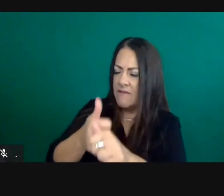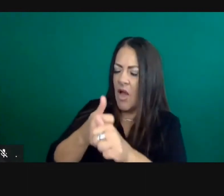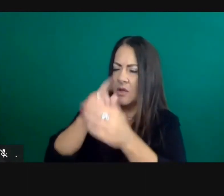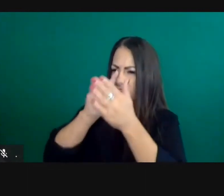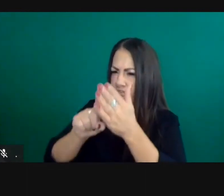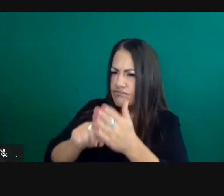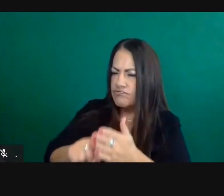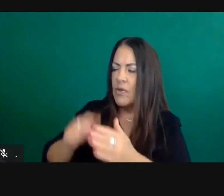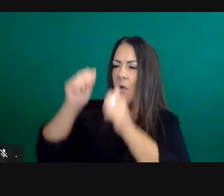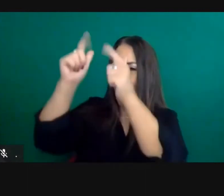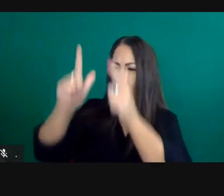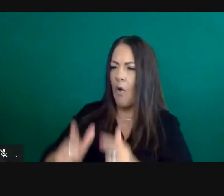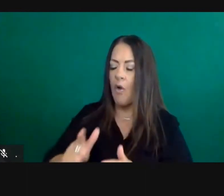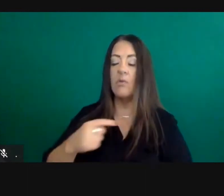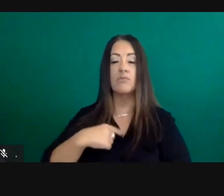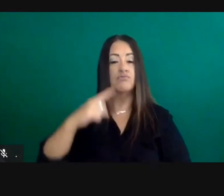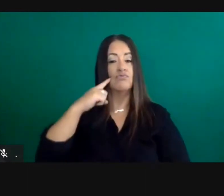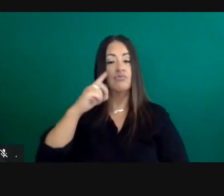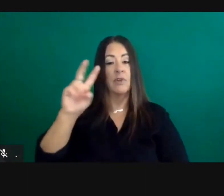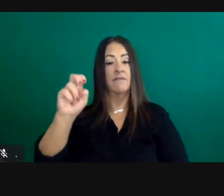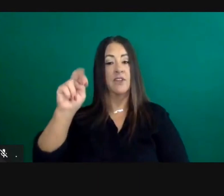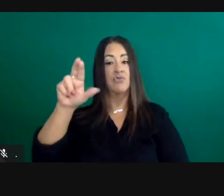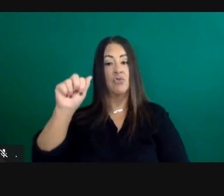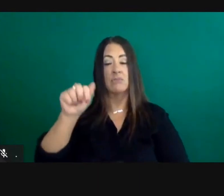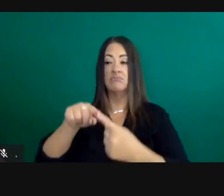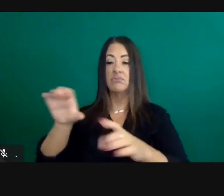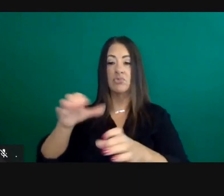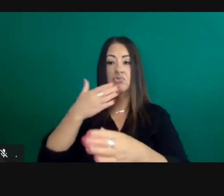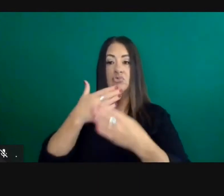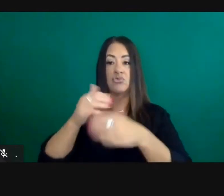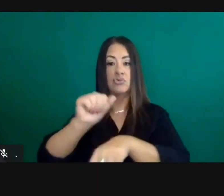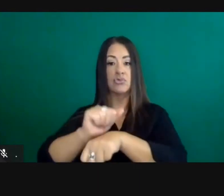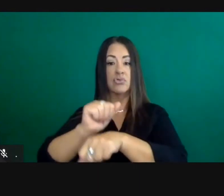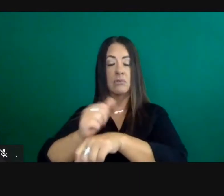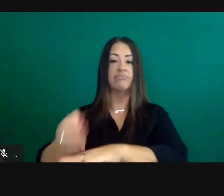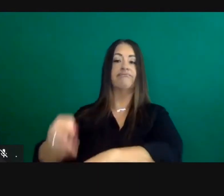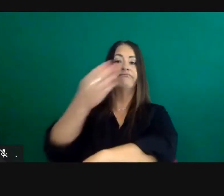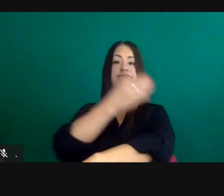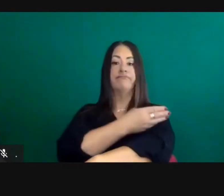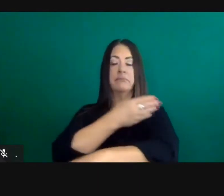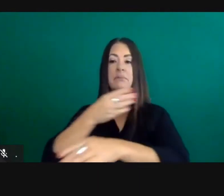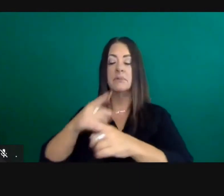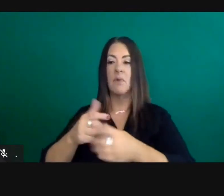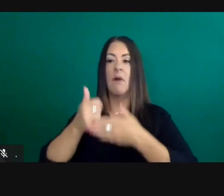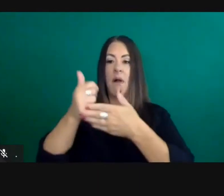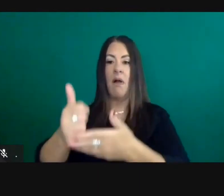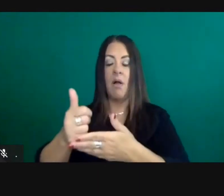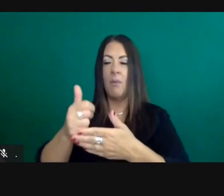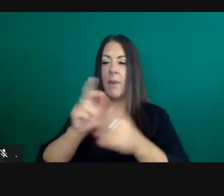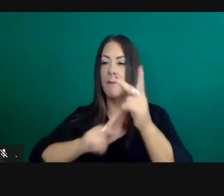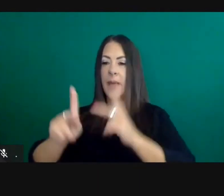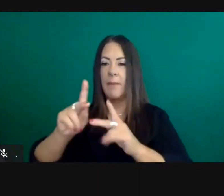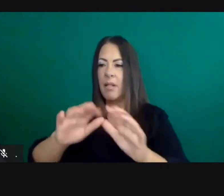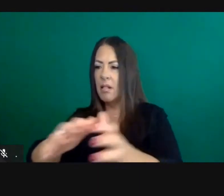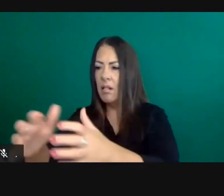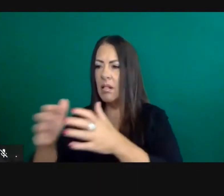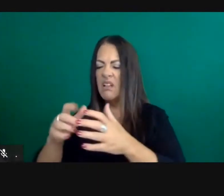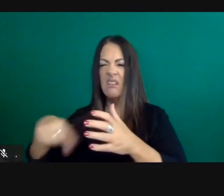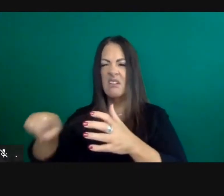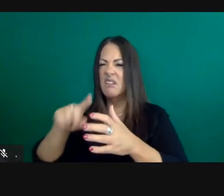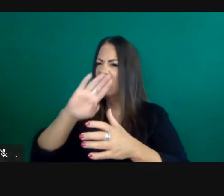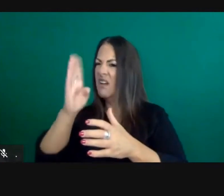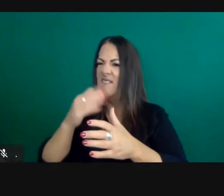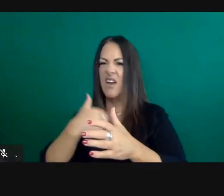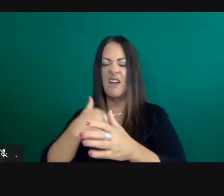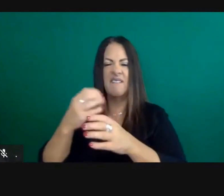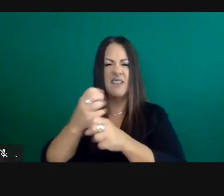bit about Ventura County's efforts, not just this morning, but later last week. around focusing on equity.